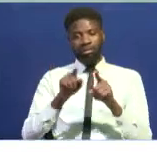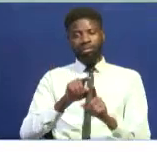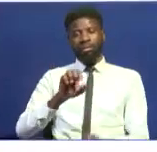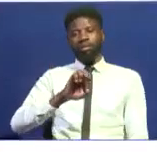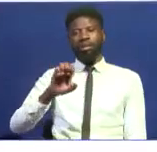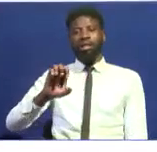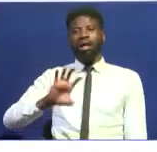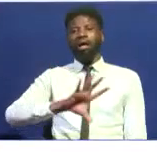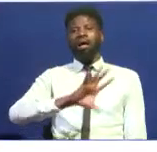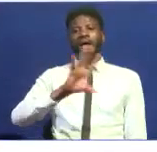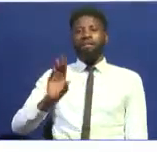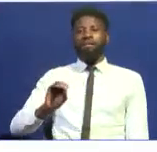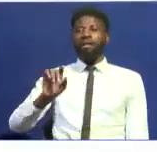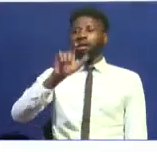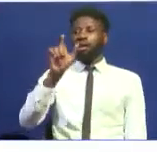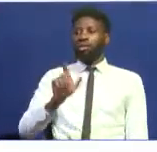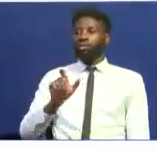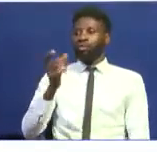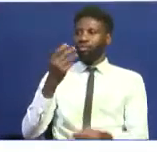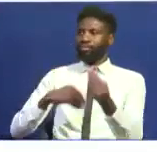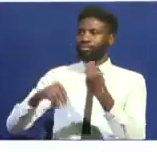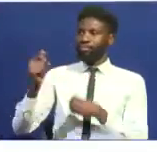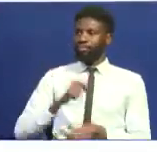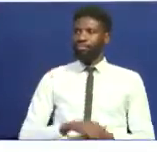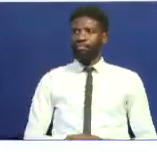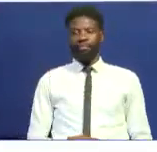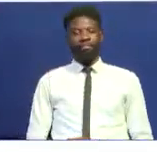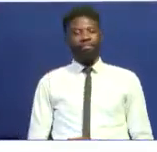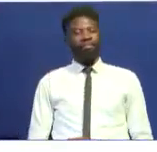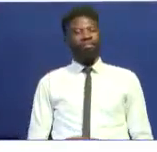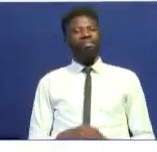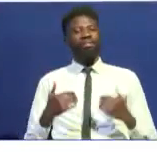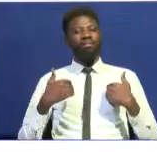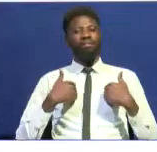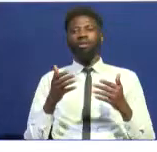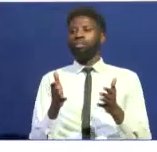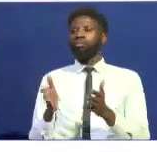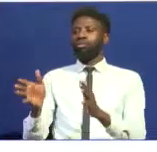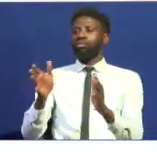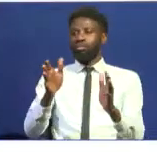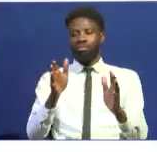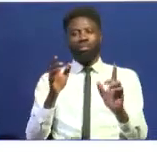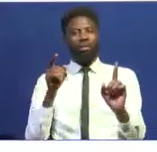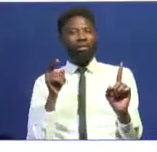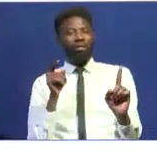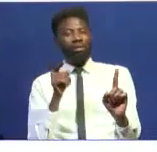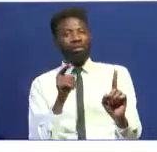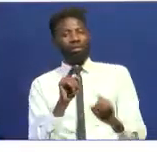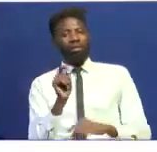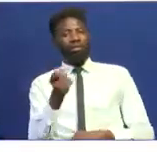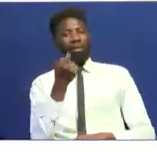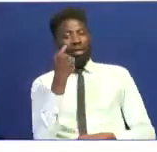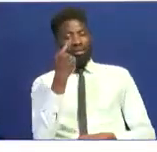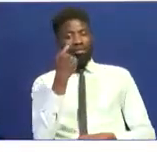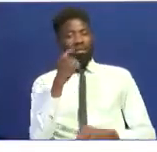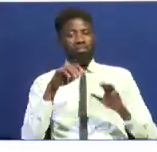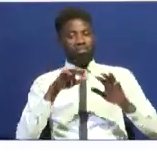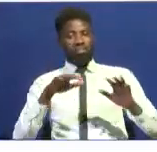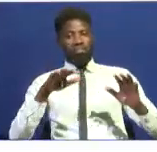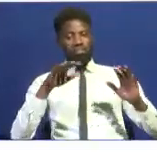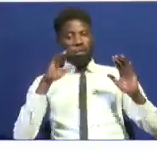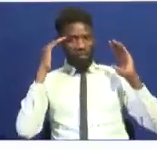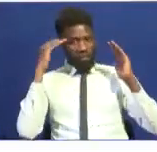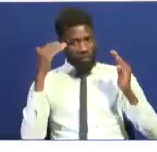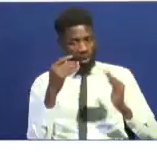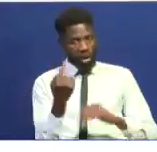markets. I see this as an opportunity for them not only to penetrate the Kenyan market, but to penetrate the larger Eastern